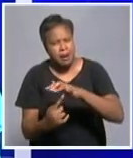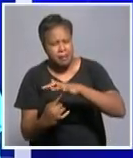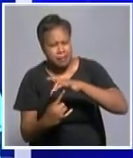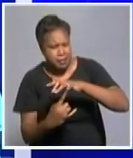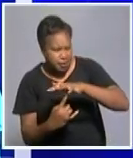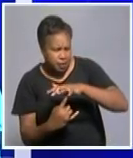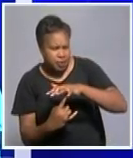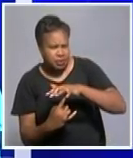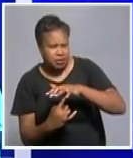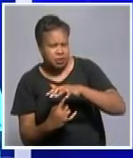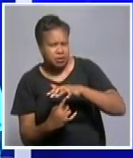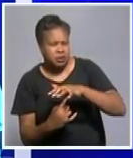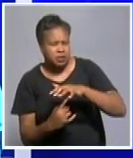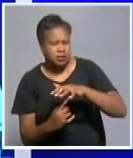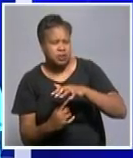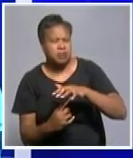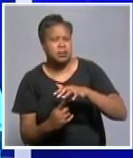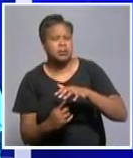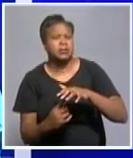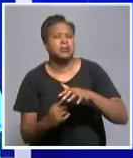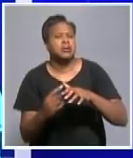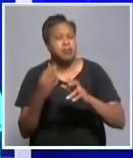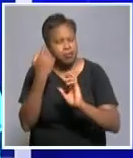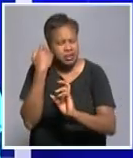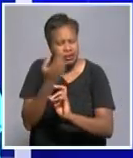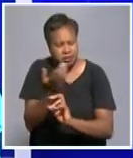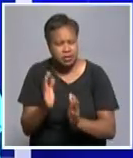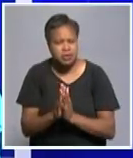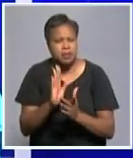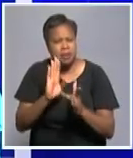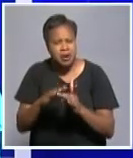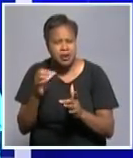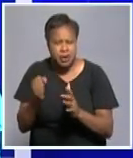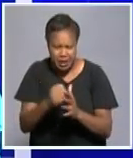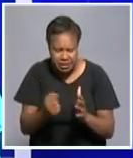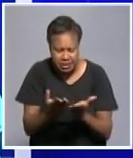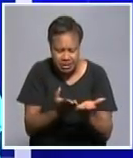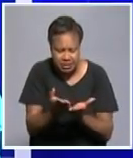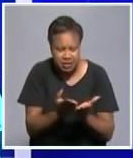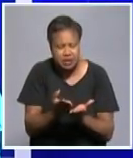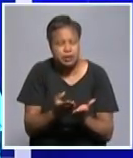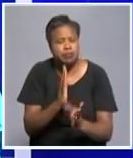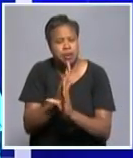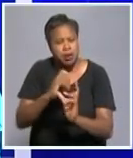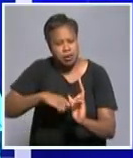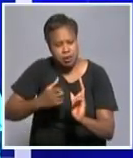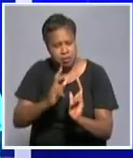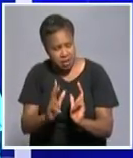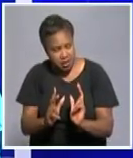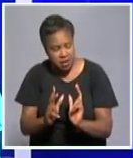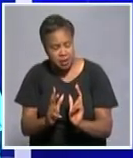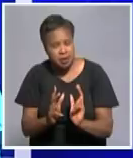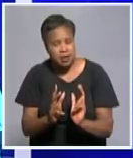key priorities within the ministry. Now, providing catering services to a patient has